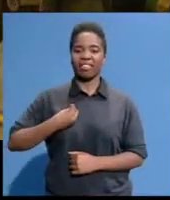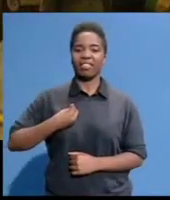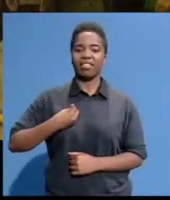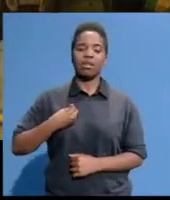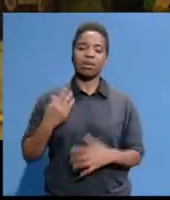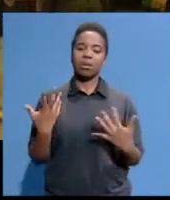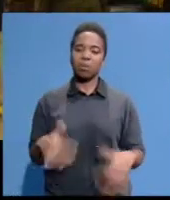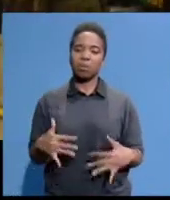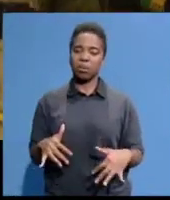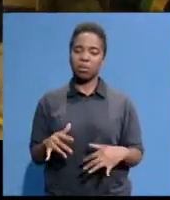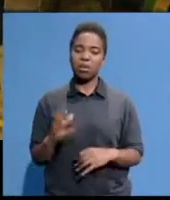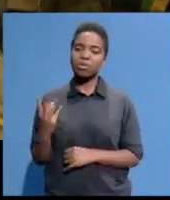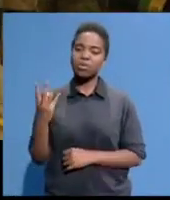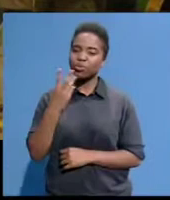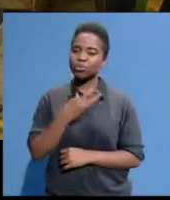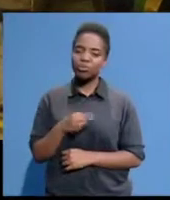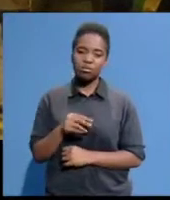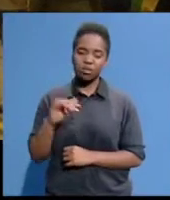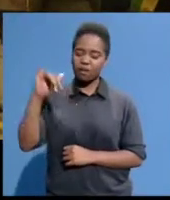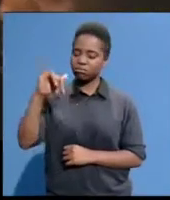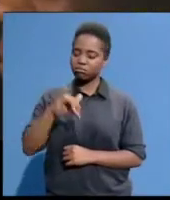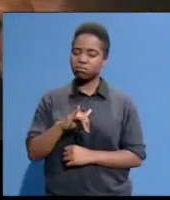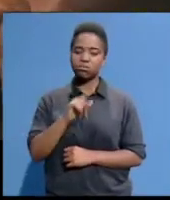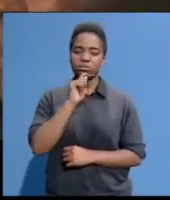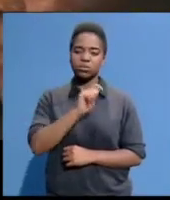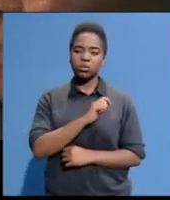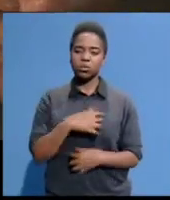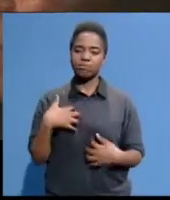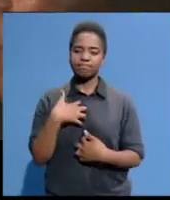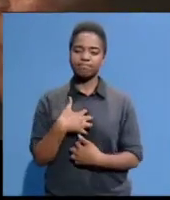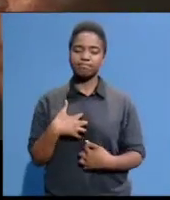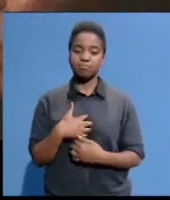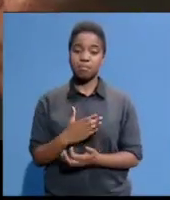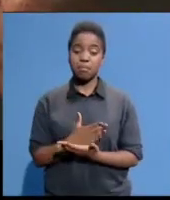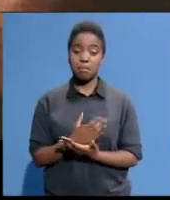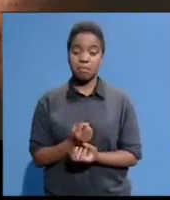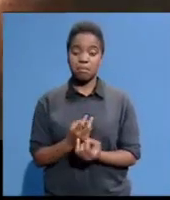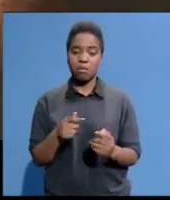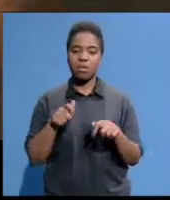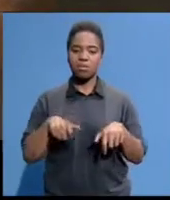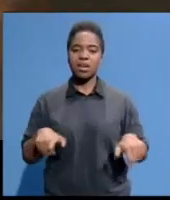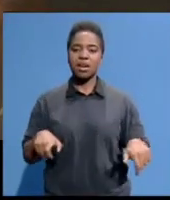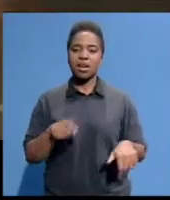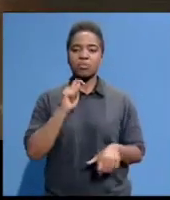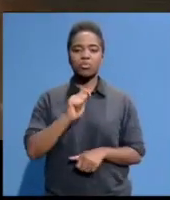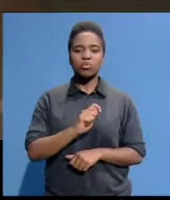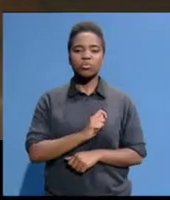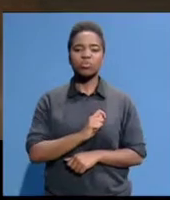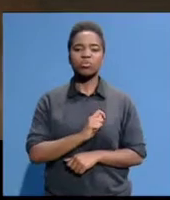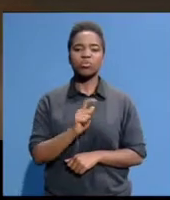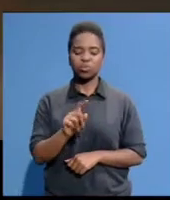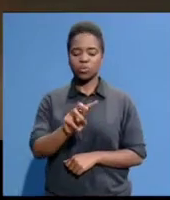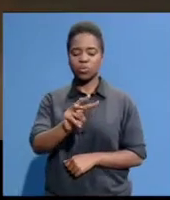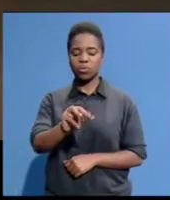a send-off, Rob. What a send-off. Very, very emotional indeed. And I think a lot of people also quite glad to hear from the side of Umandla.